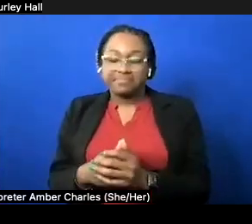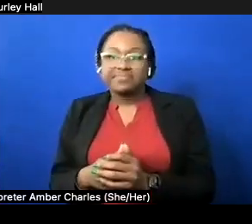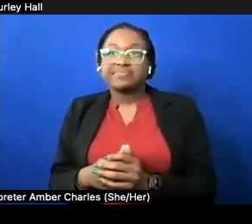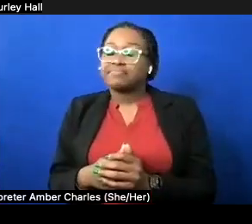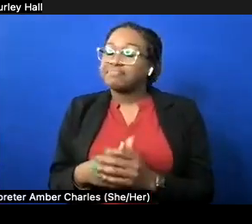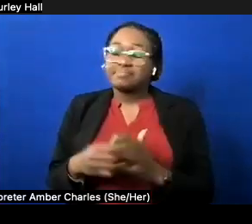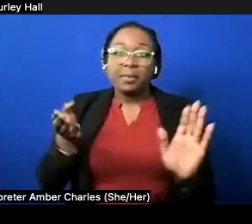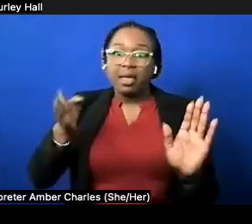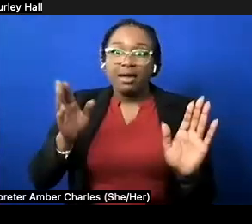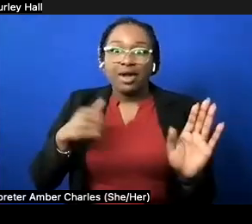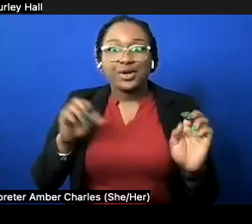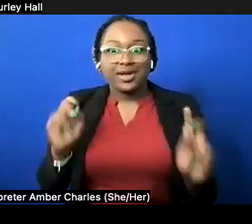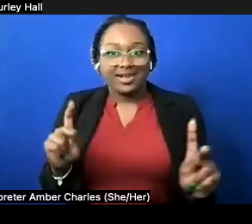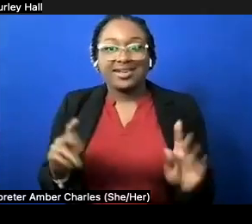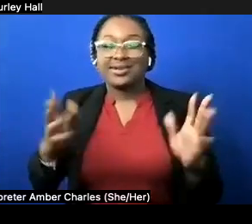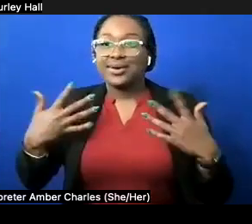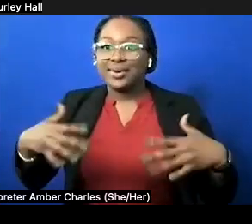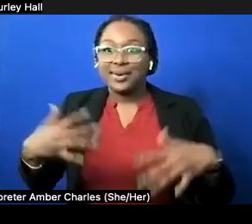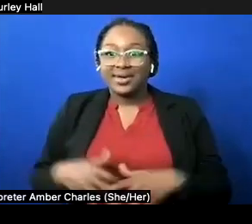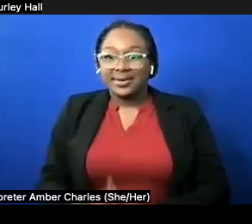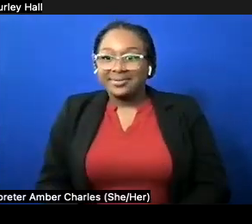Okay, let me.